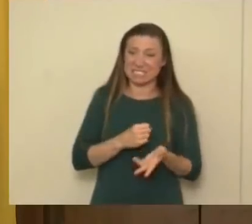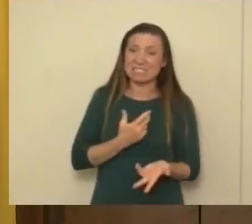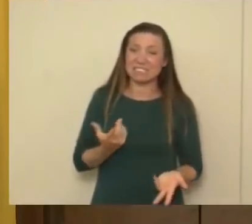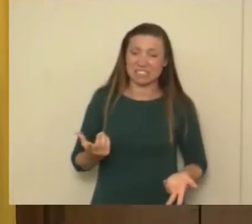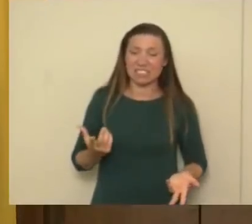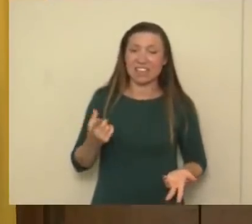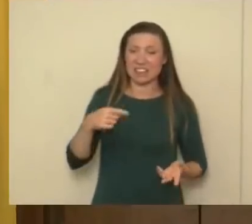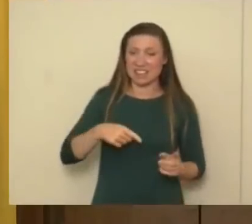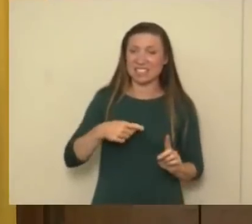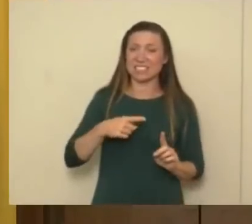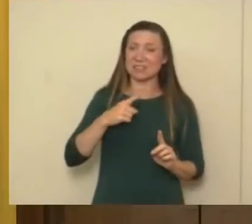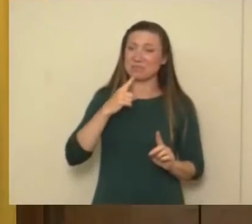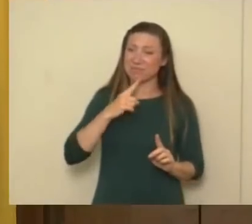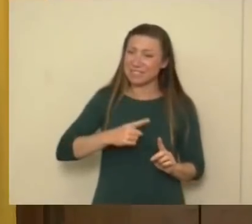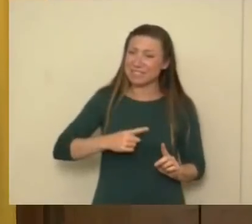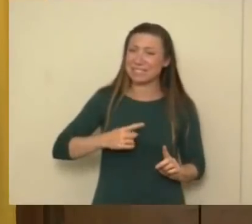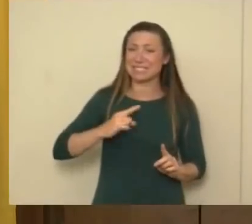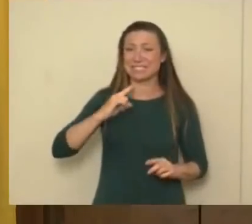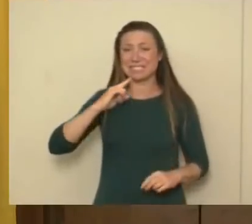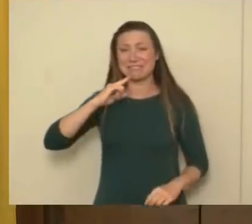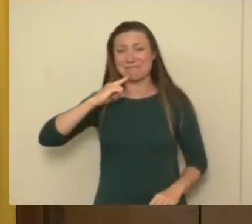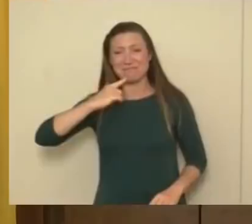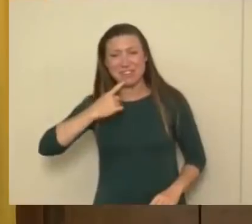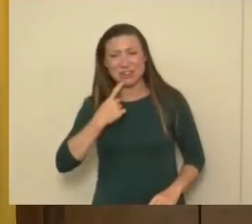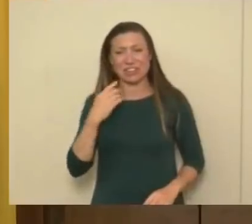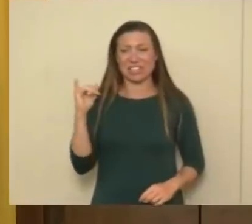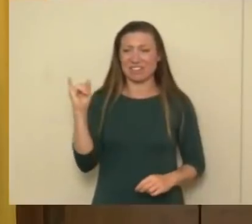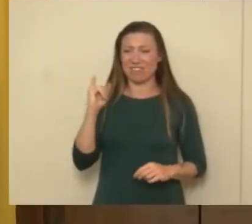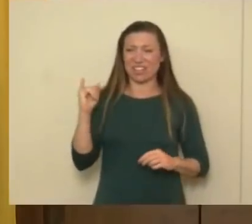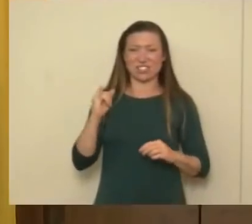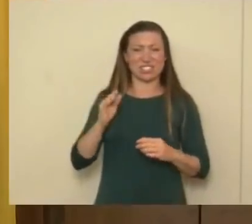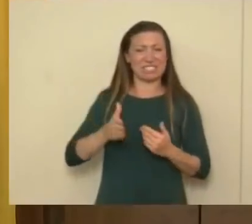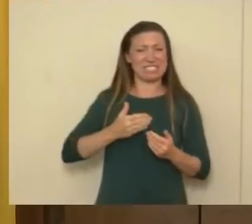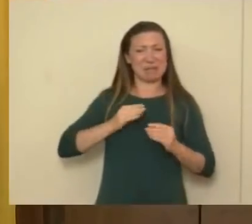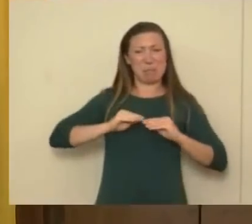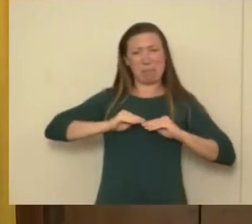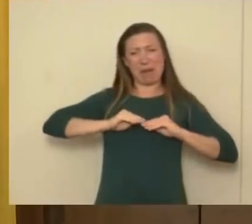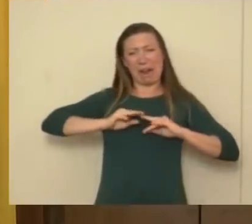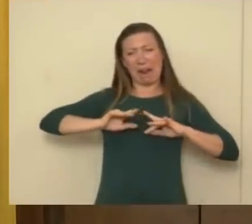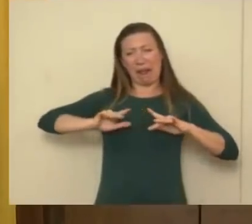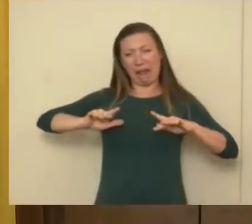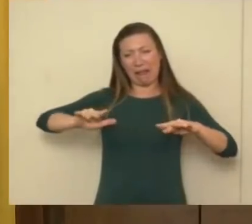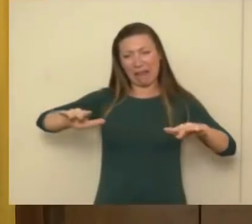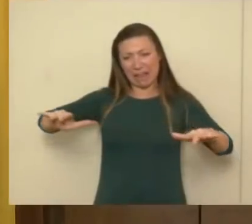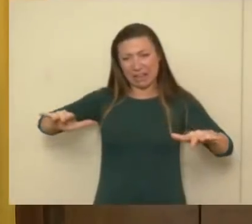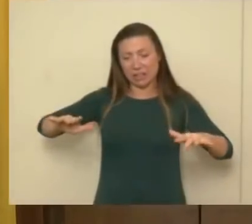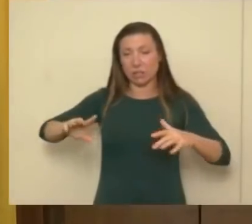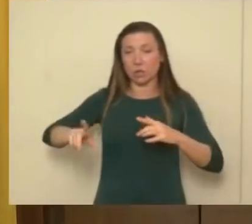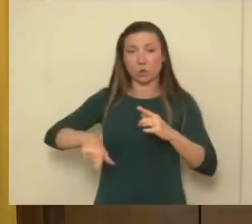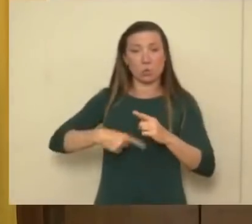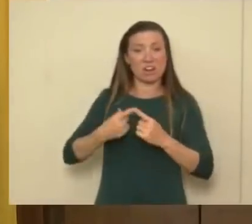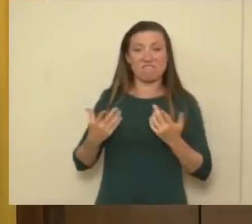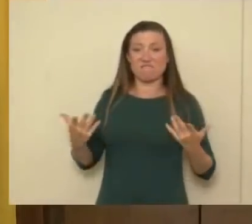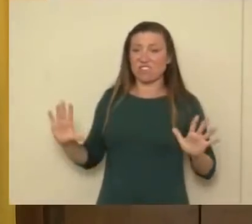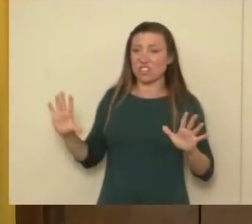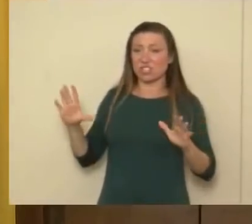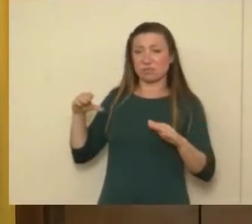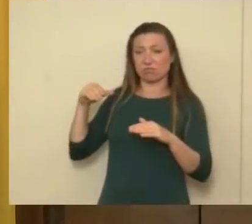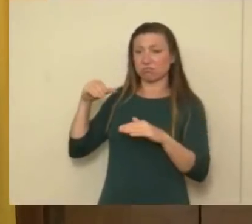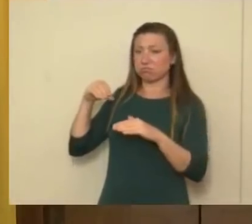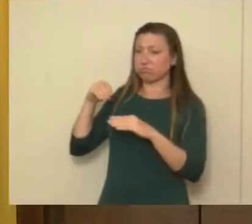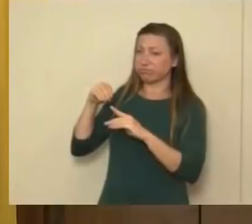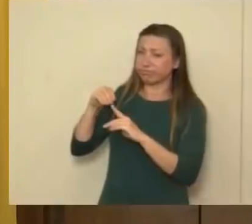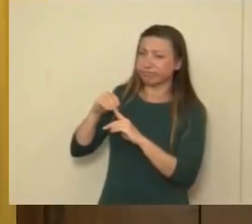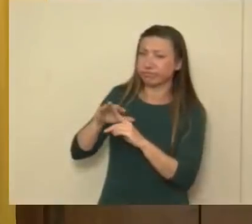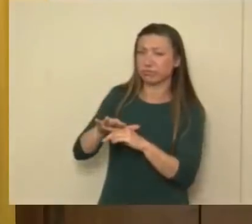highly infectious disease. And once it's in a confined area, even though